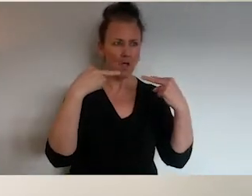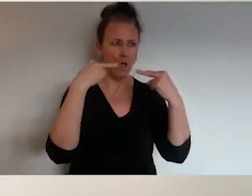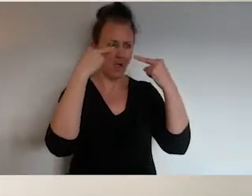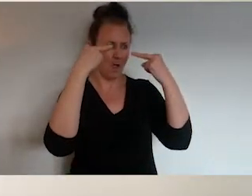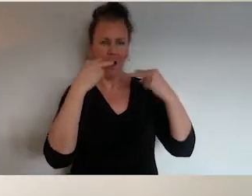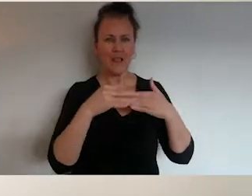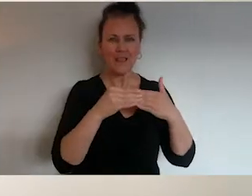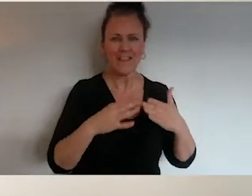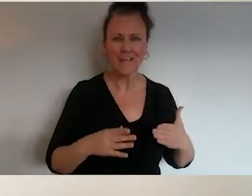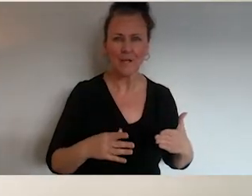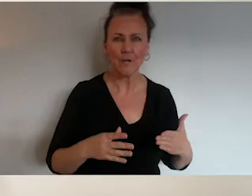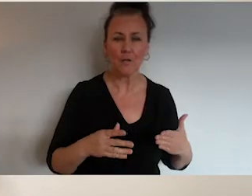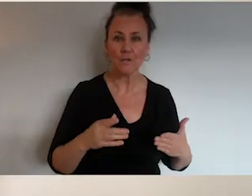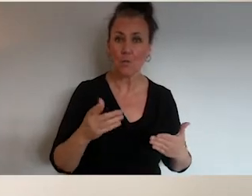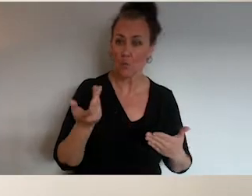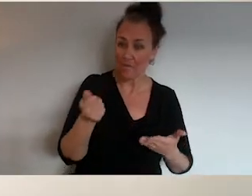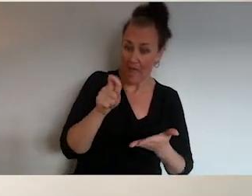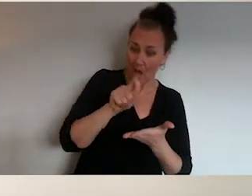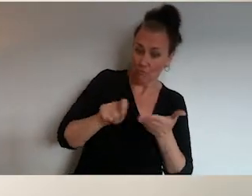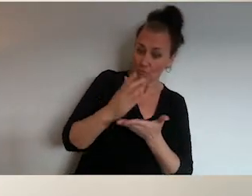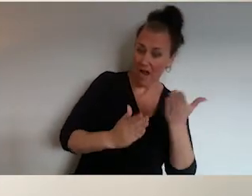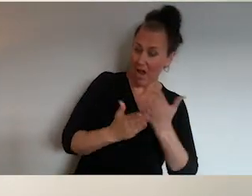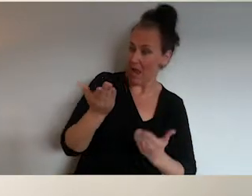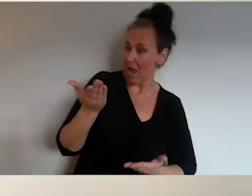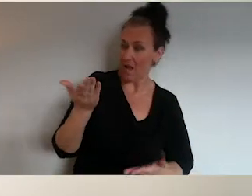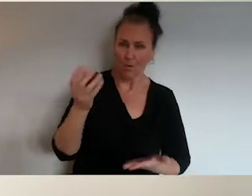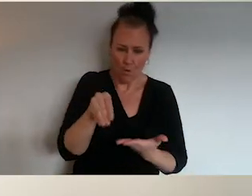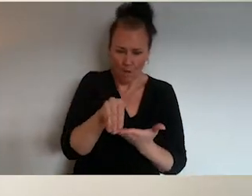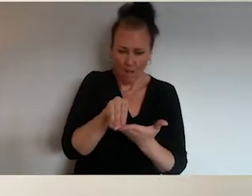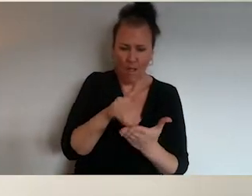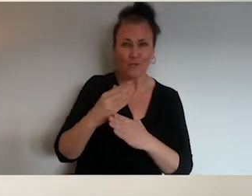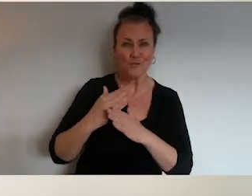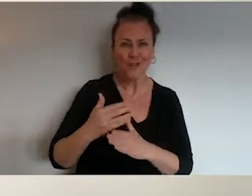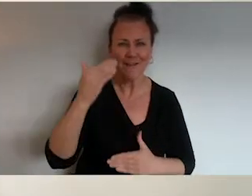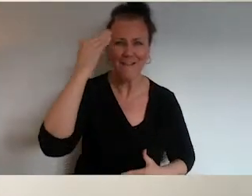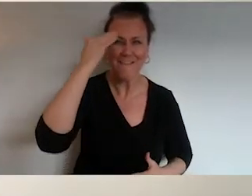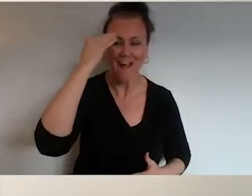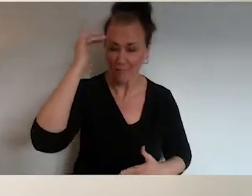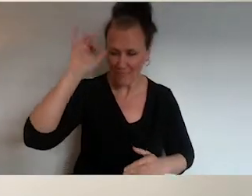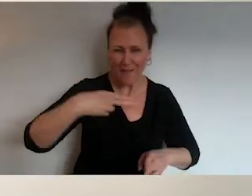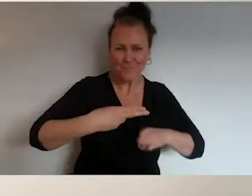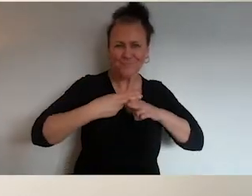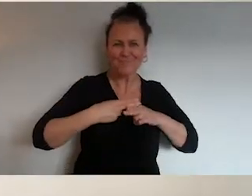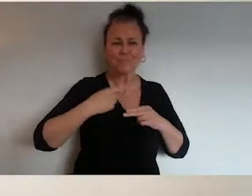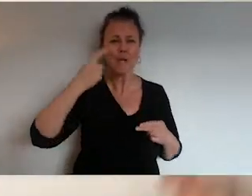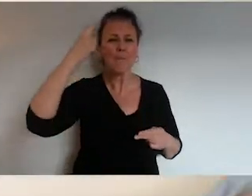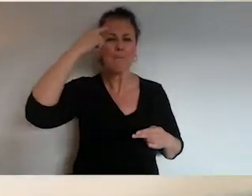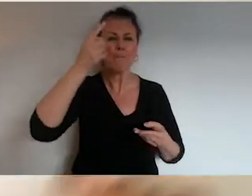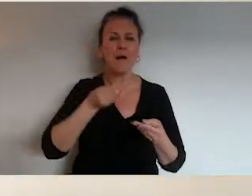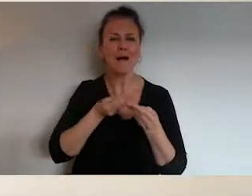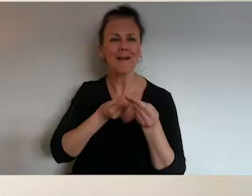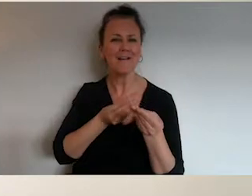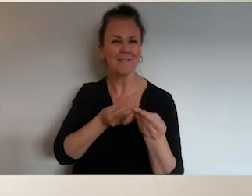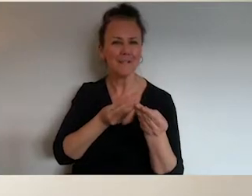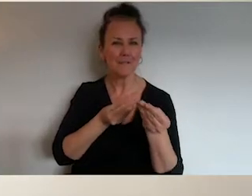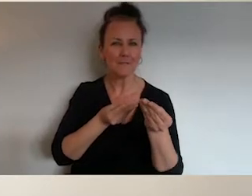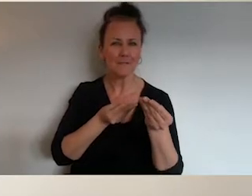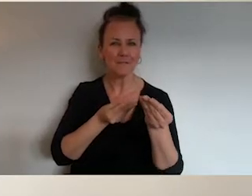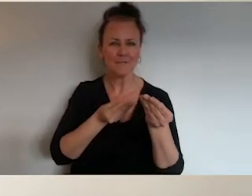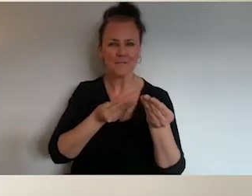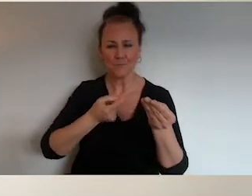and with our right hands, we shared our knowledge. That's why they call us mind feeders. See, we move